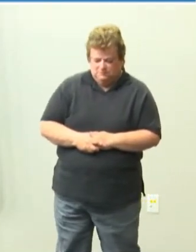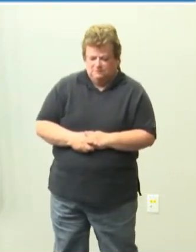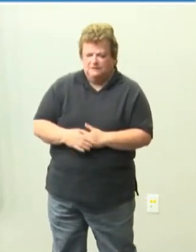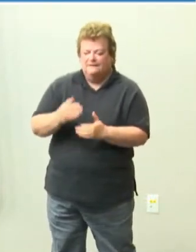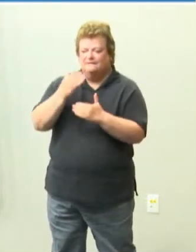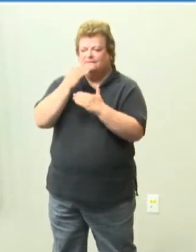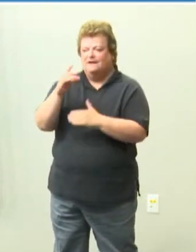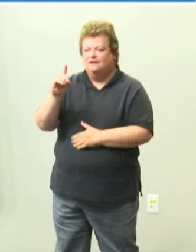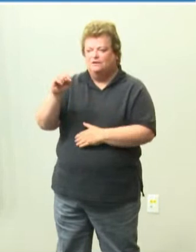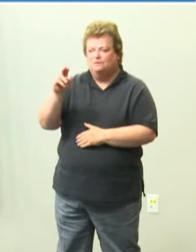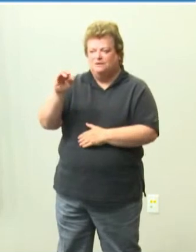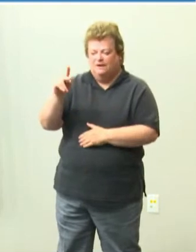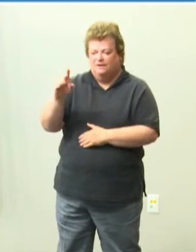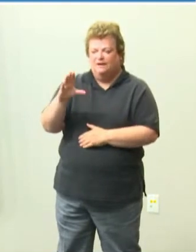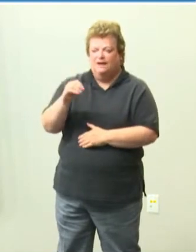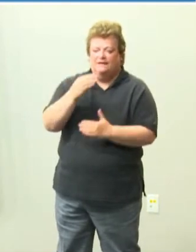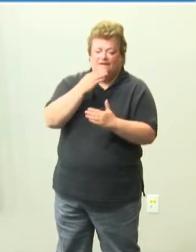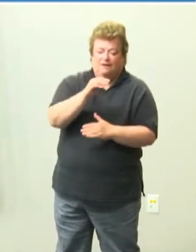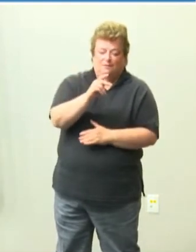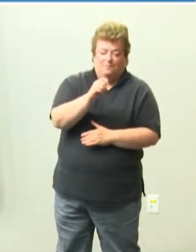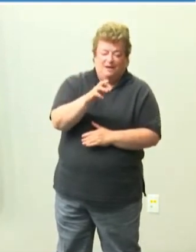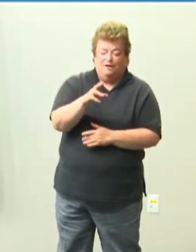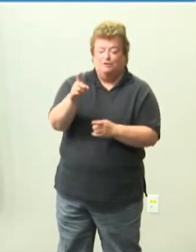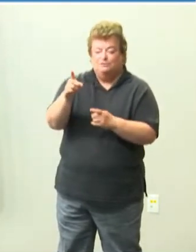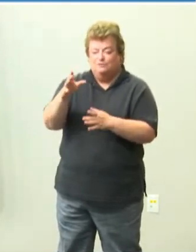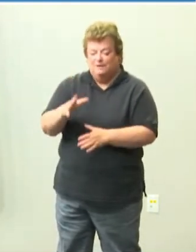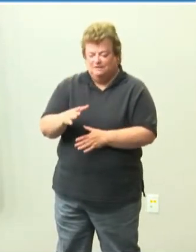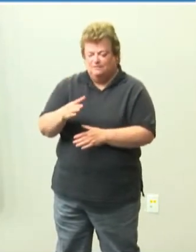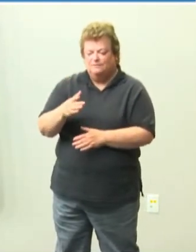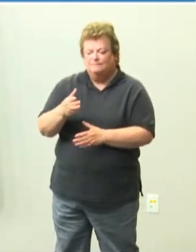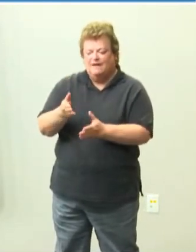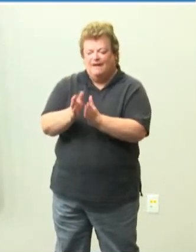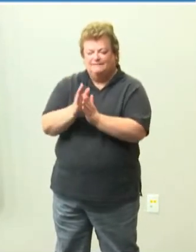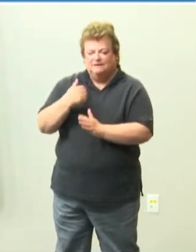Thank you, Derek. Thank you, Mayor, and thank you, Director, for having us out today.